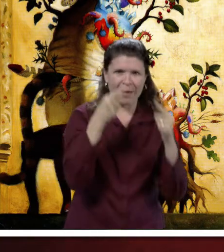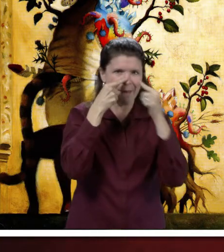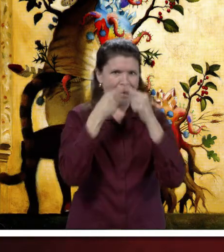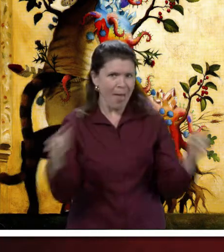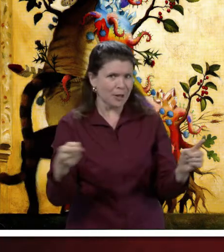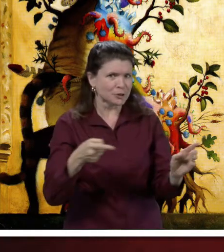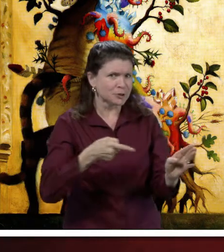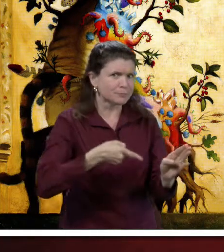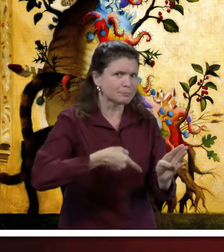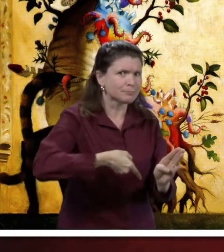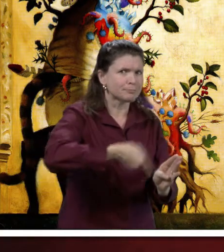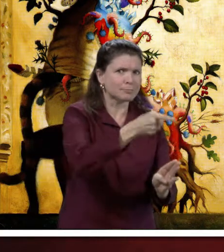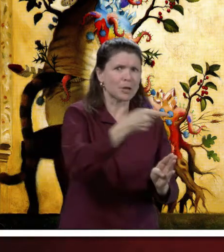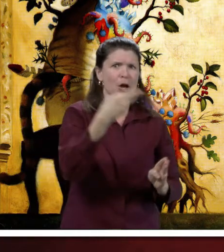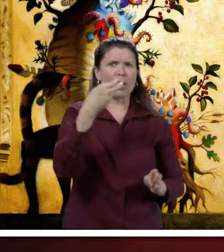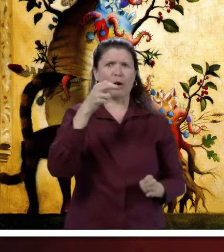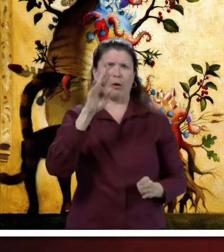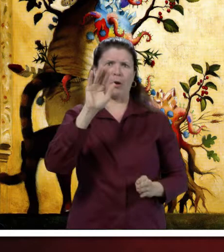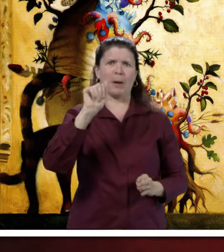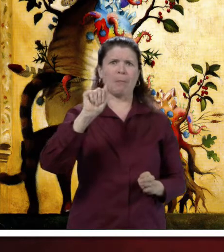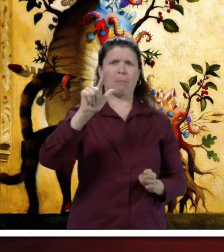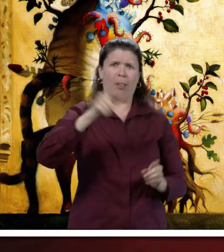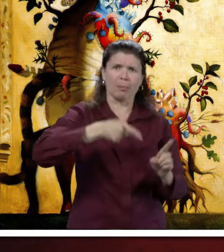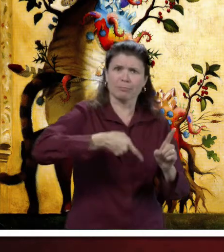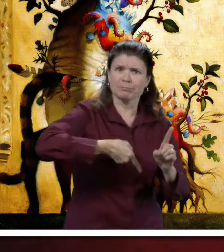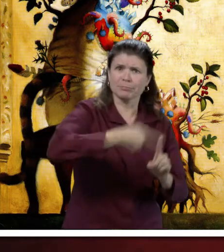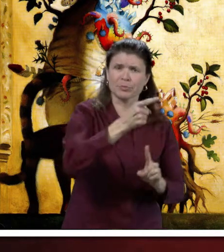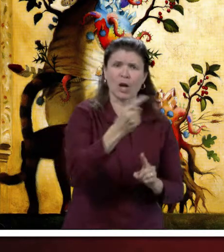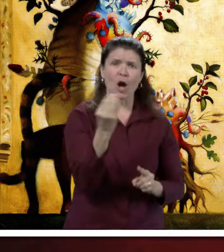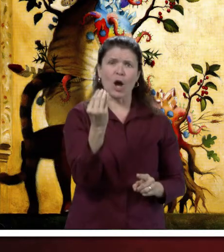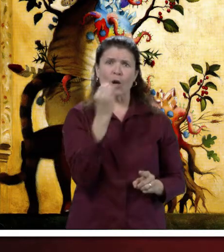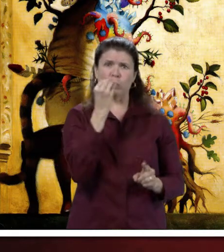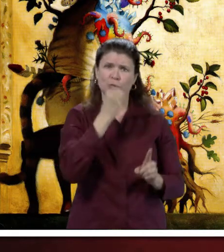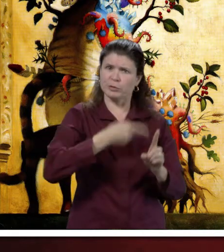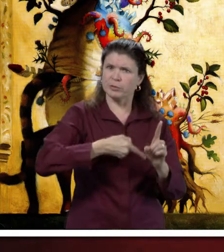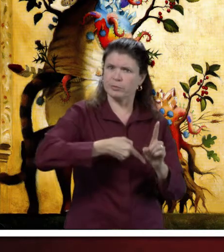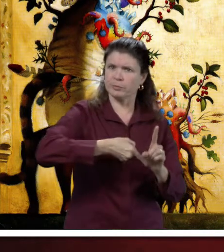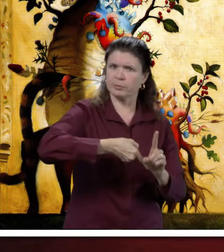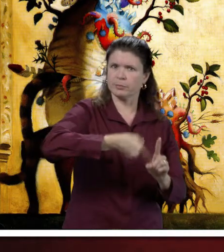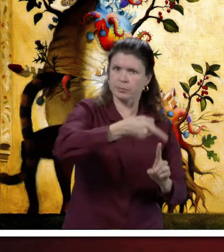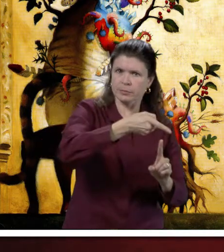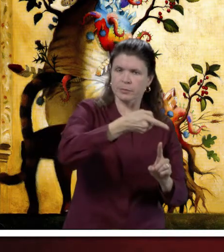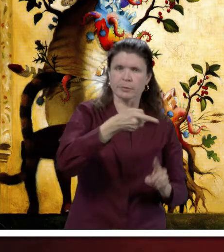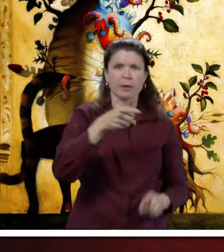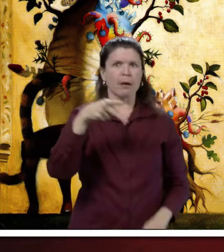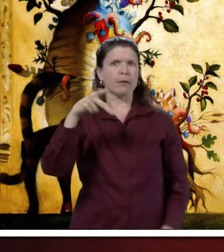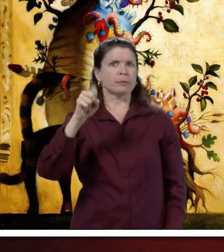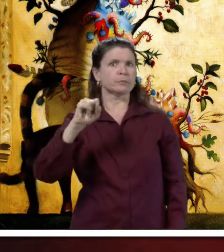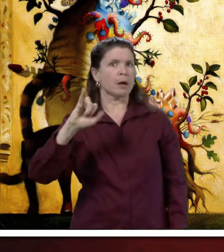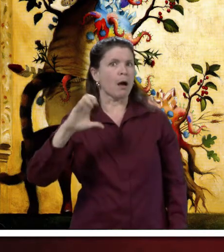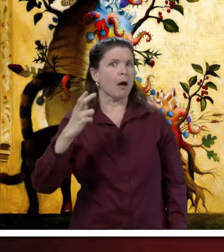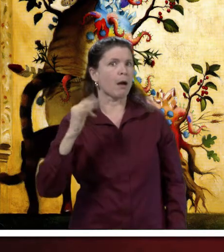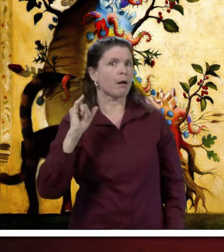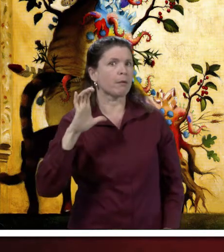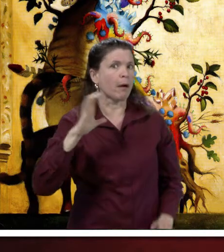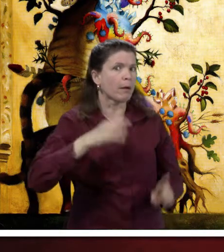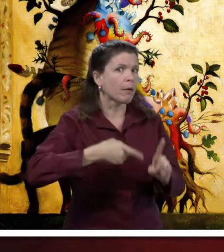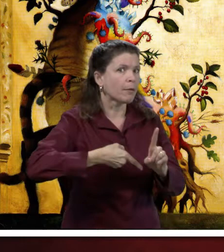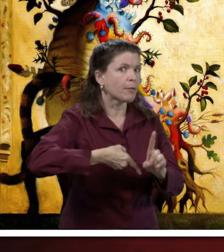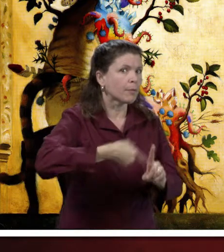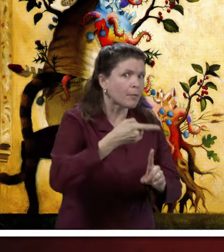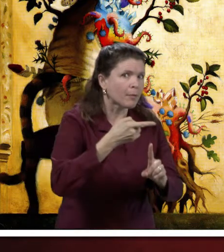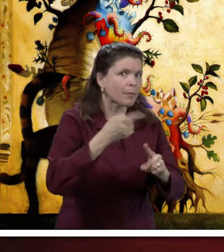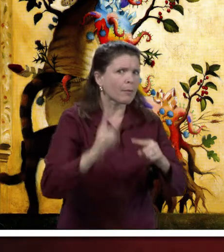The creams were swamped with all kinds of remedies from psychologists, allergists, herbalists,